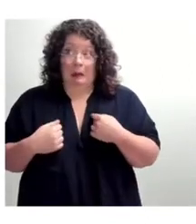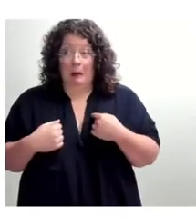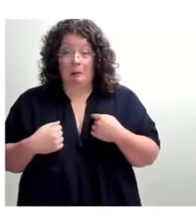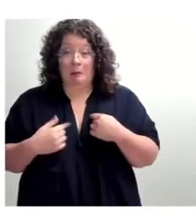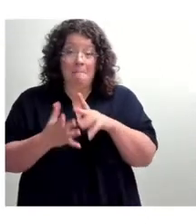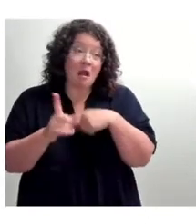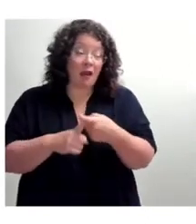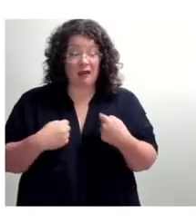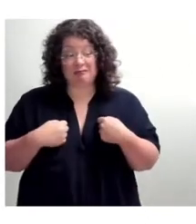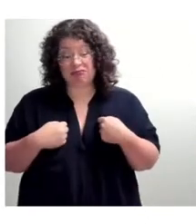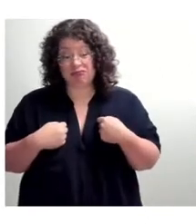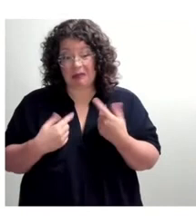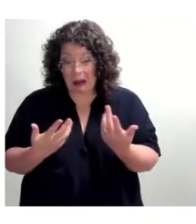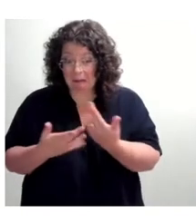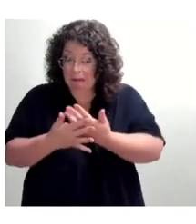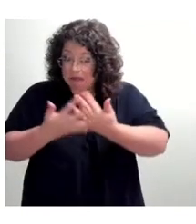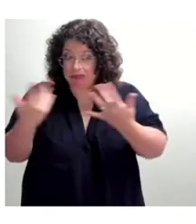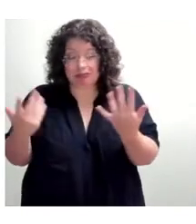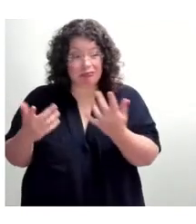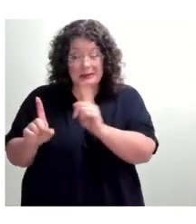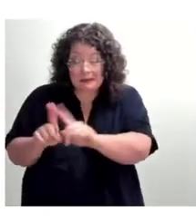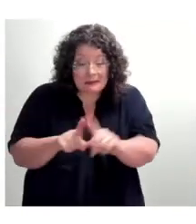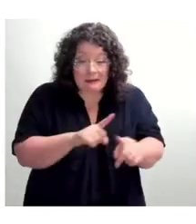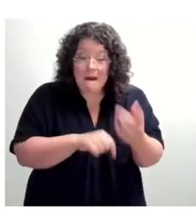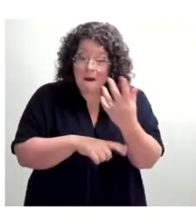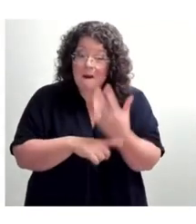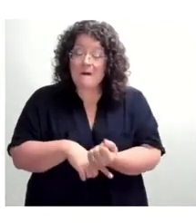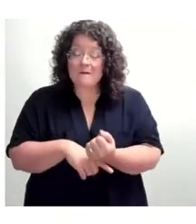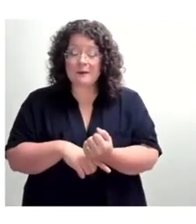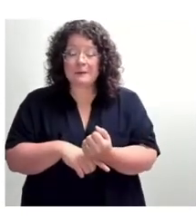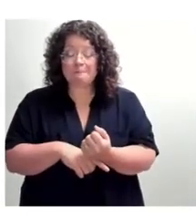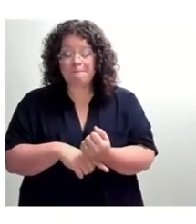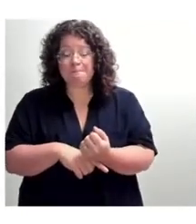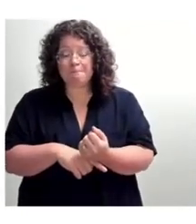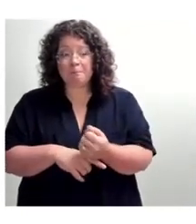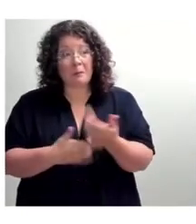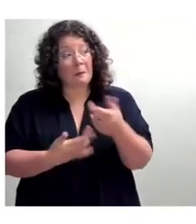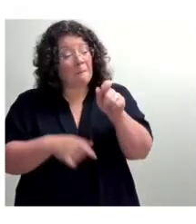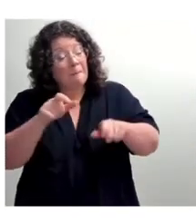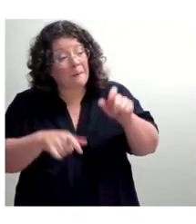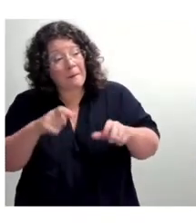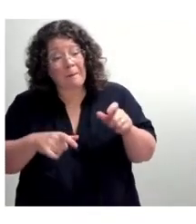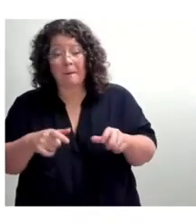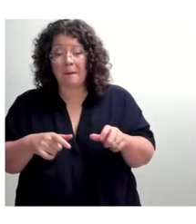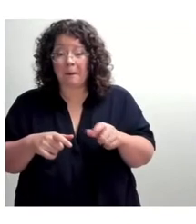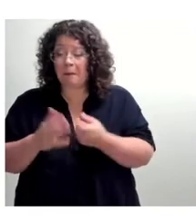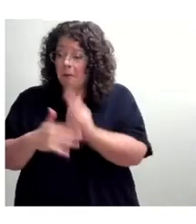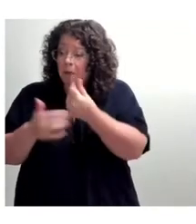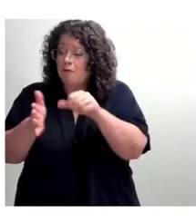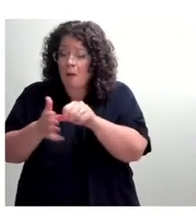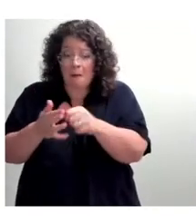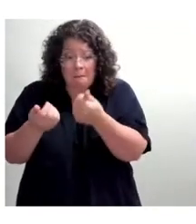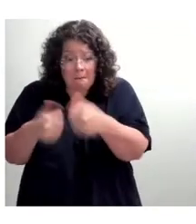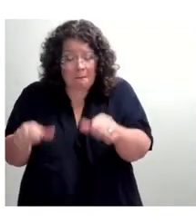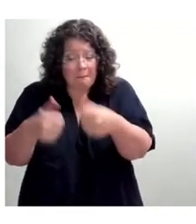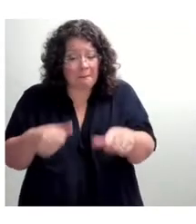people with tackling issues that people with disability can lead to innovation. I'm told this, that the typewriter